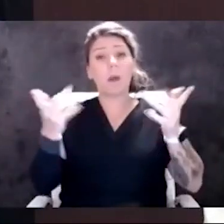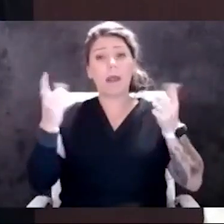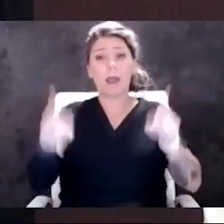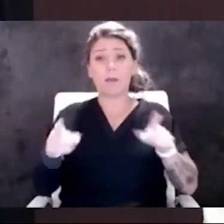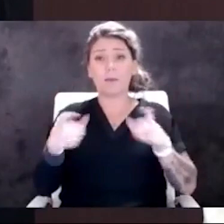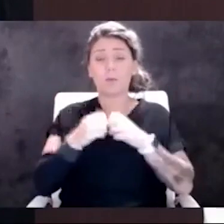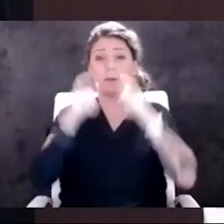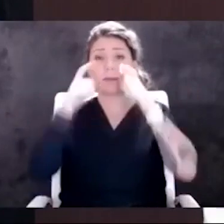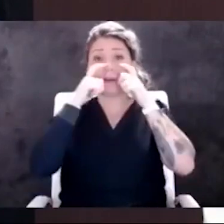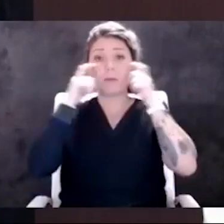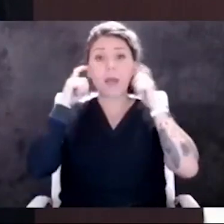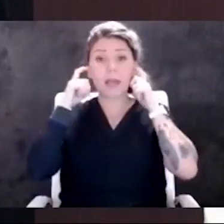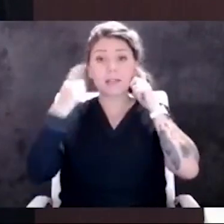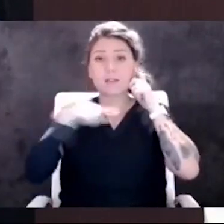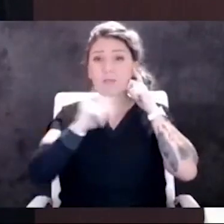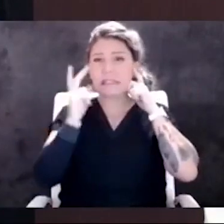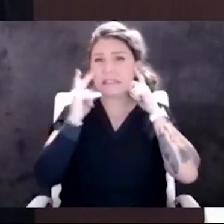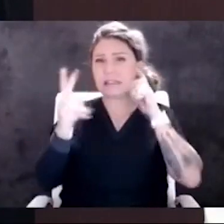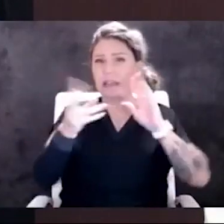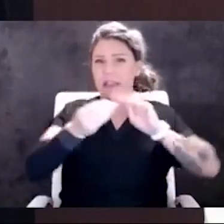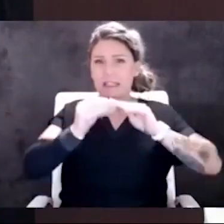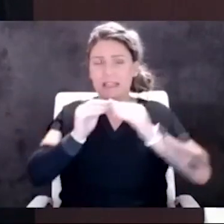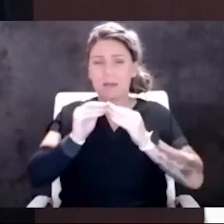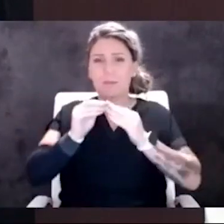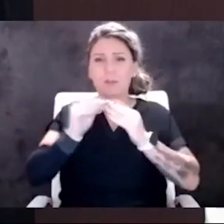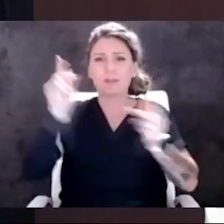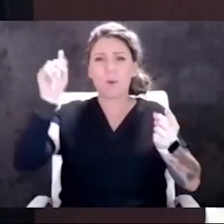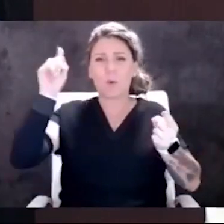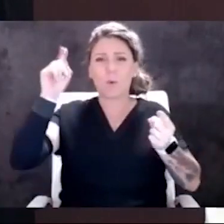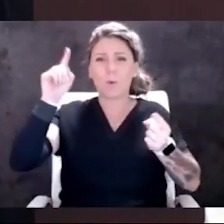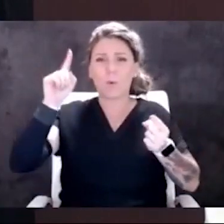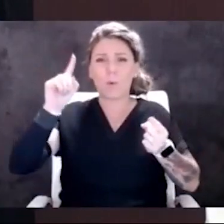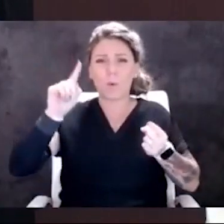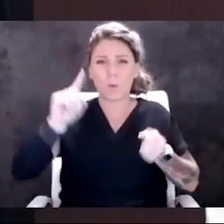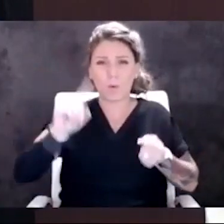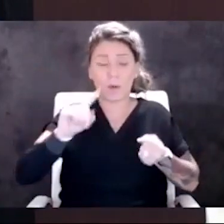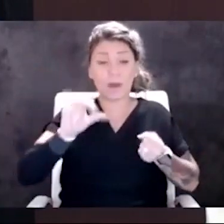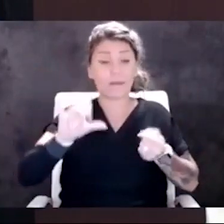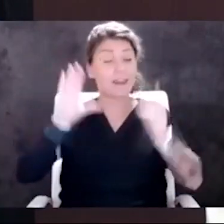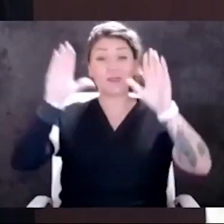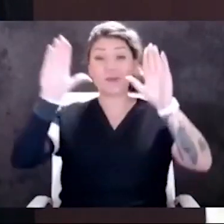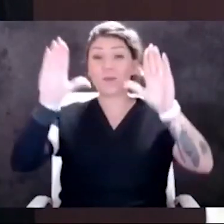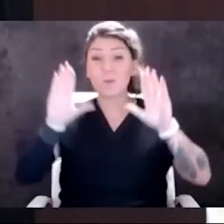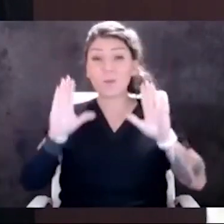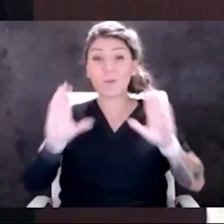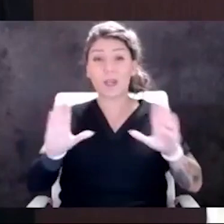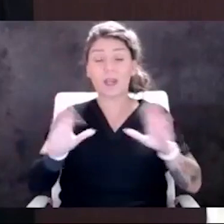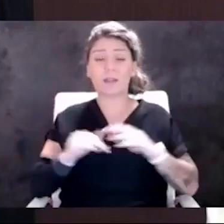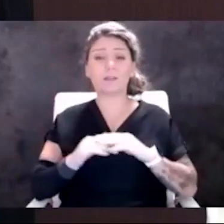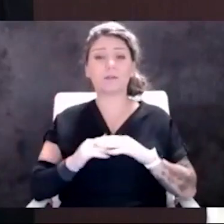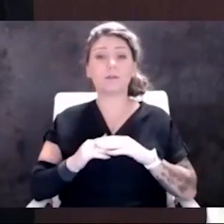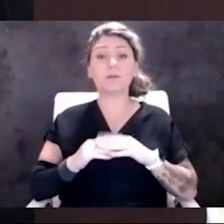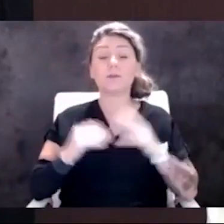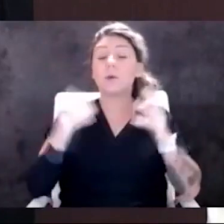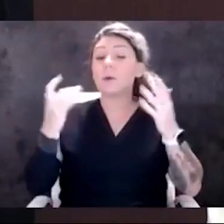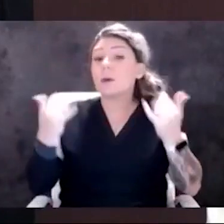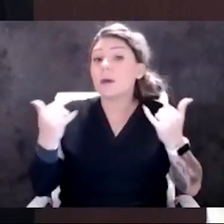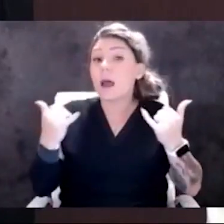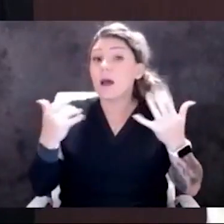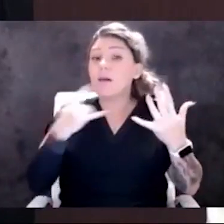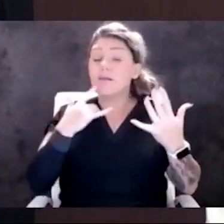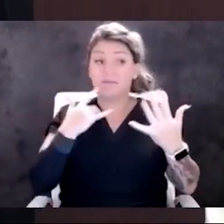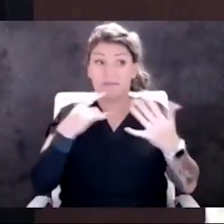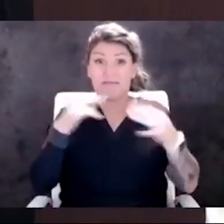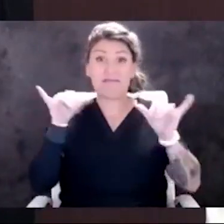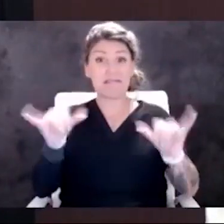we've watched the numbers begin to decline, and that's a great thing. The question is, are we going to stay masked, or are we going to all take off